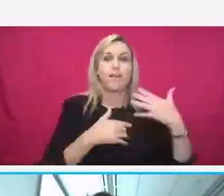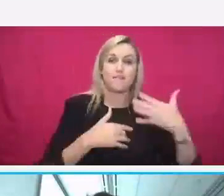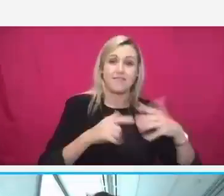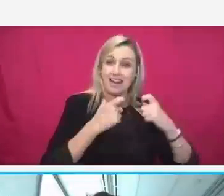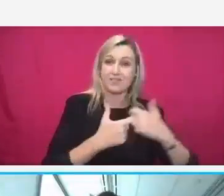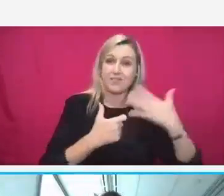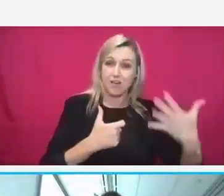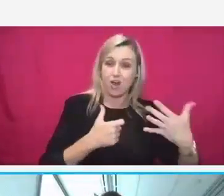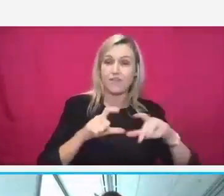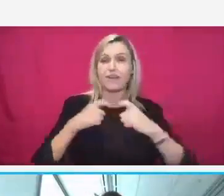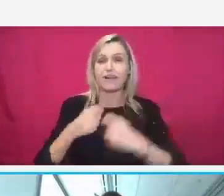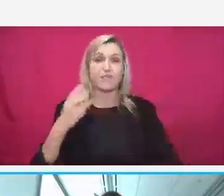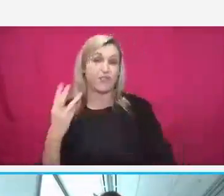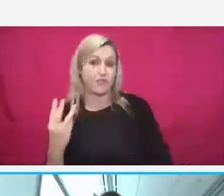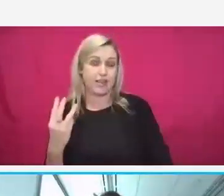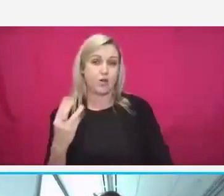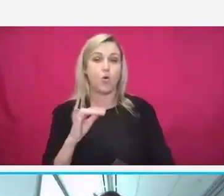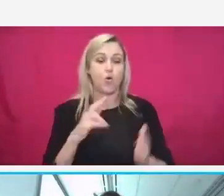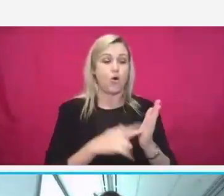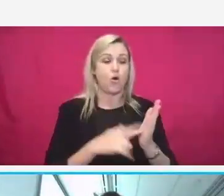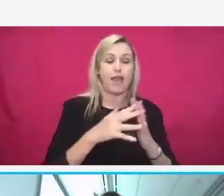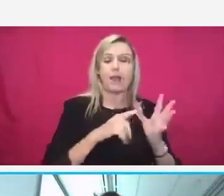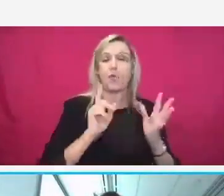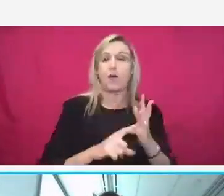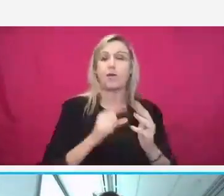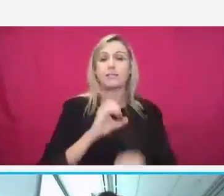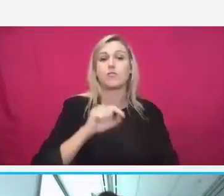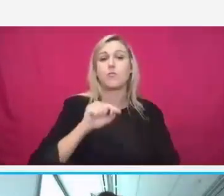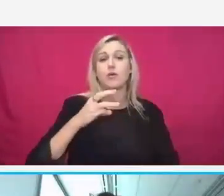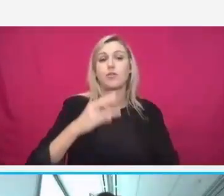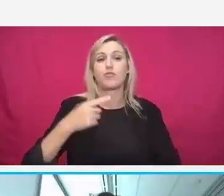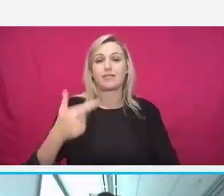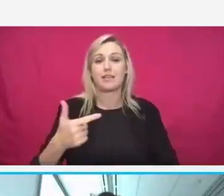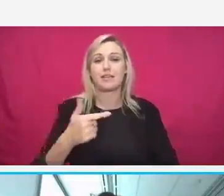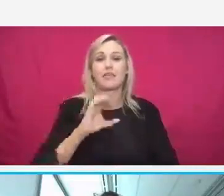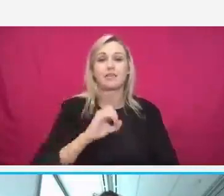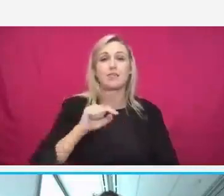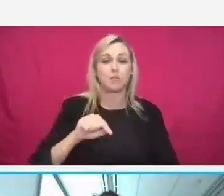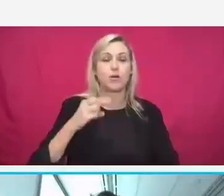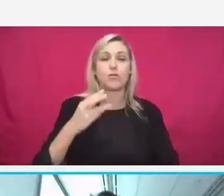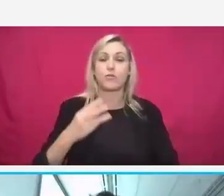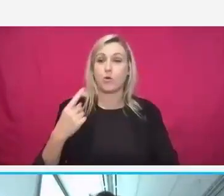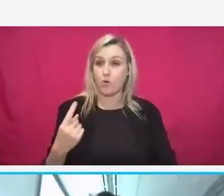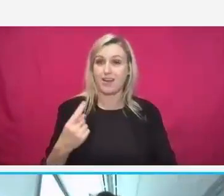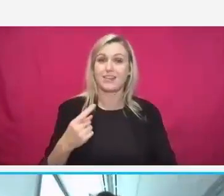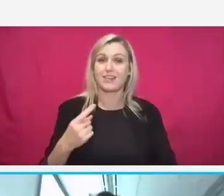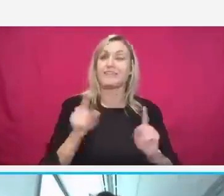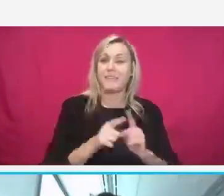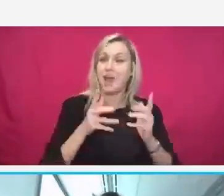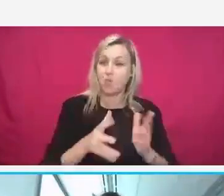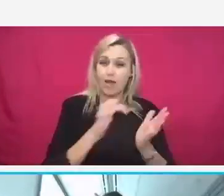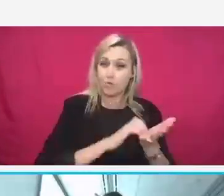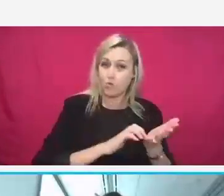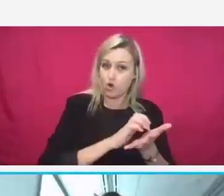respectively, or a classification NWOW of 0.37 and 0.31. Using the same calculation